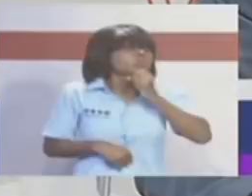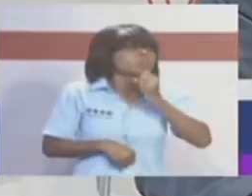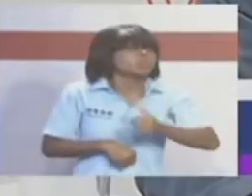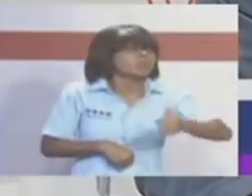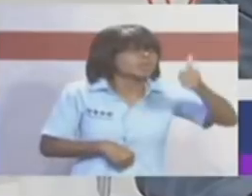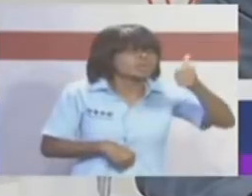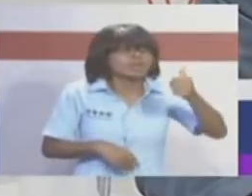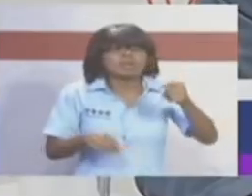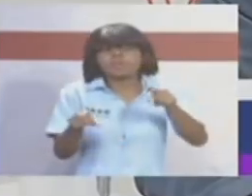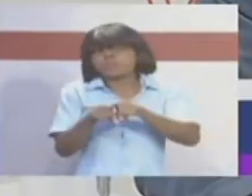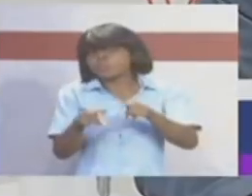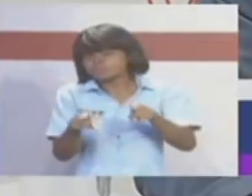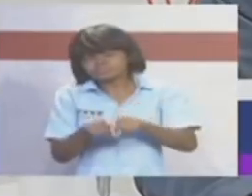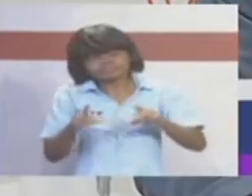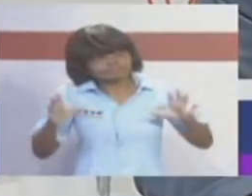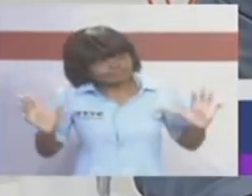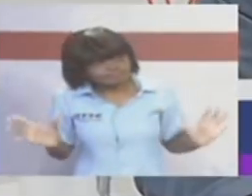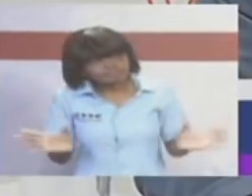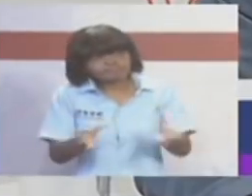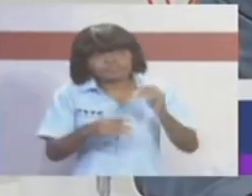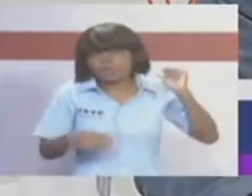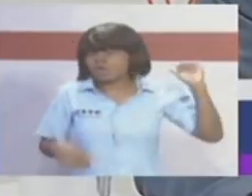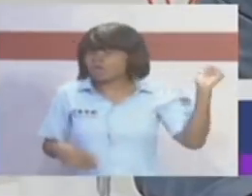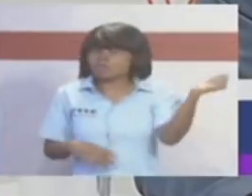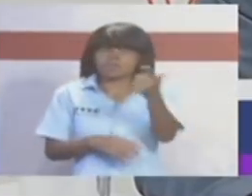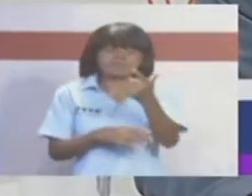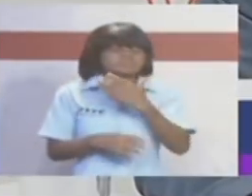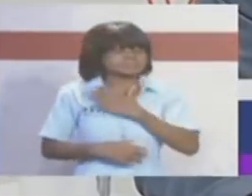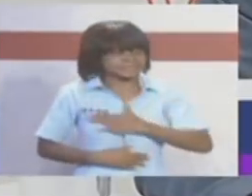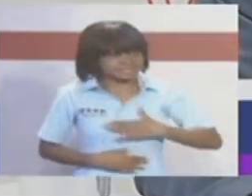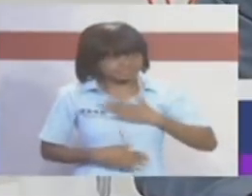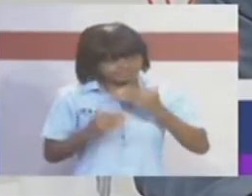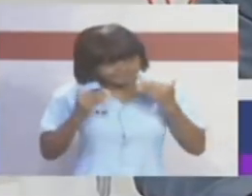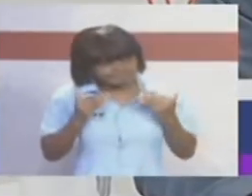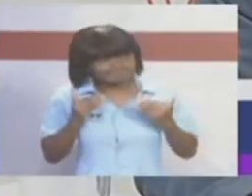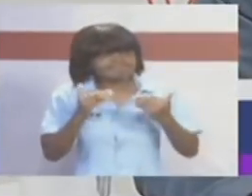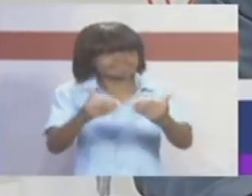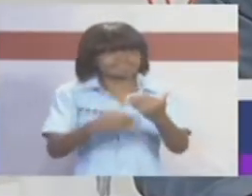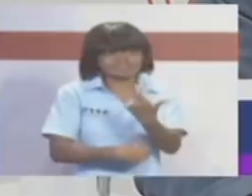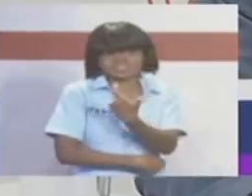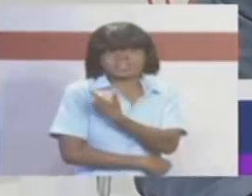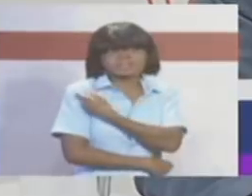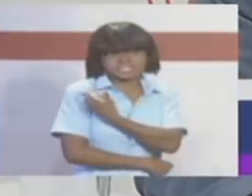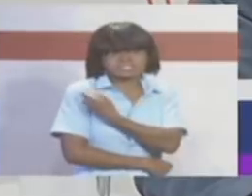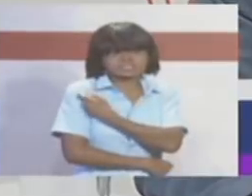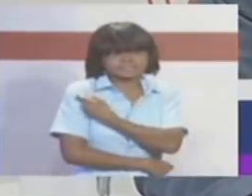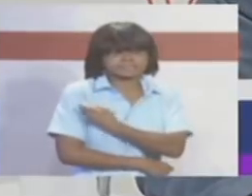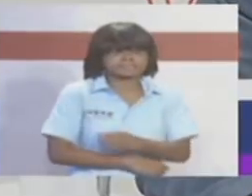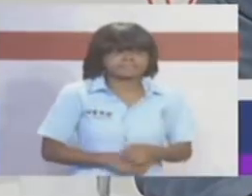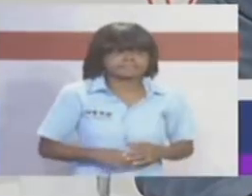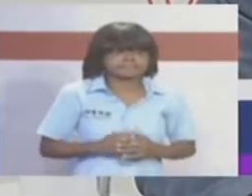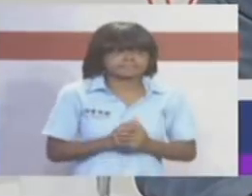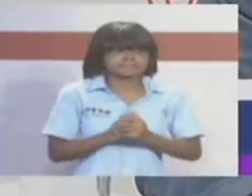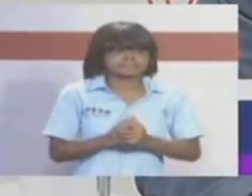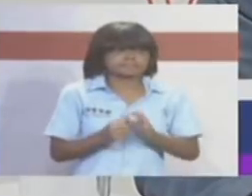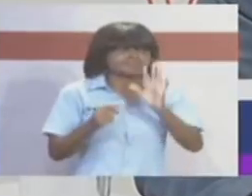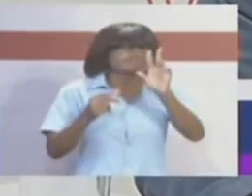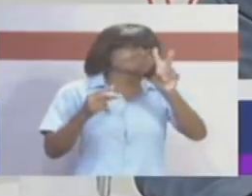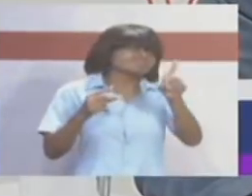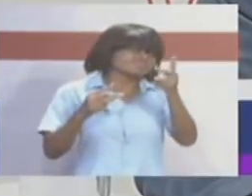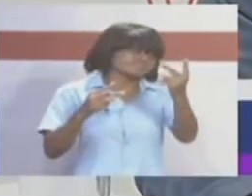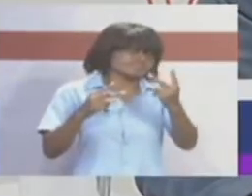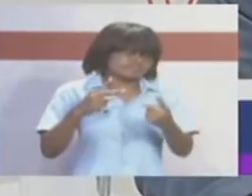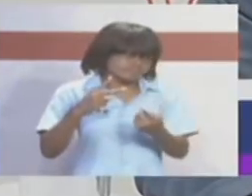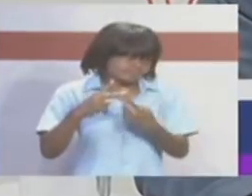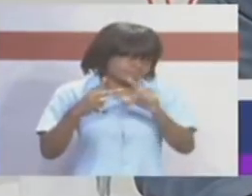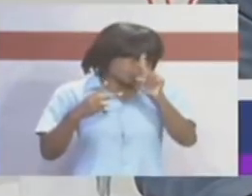a vaccine, to do so, because that helps to protect everyone. And to answer the second question, yes, I believe you